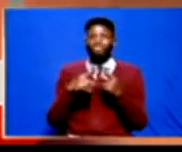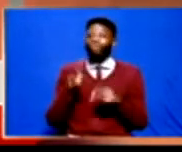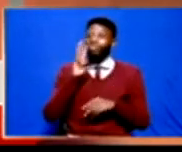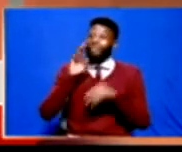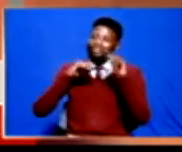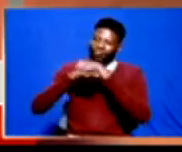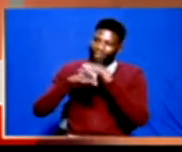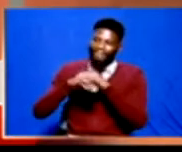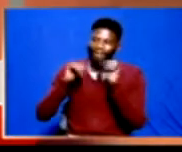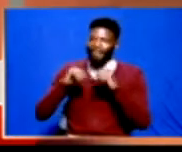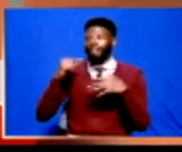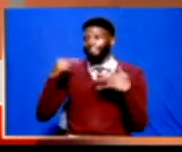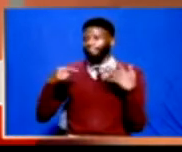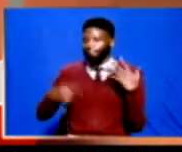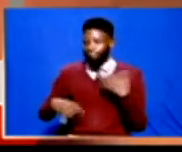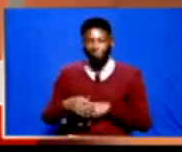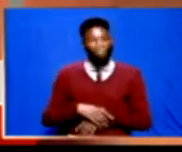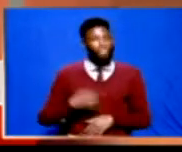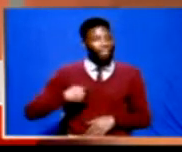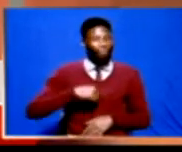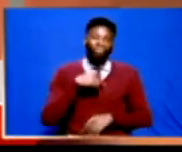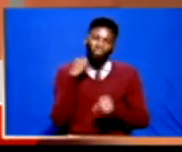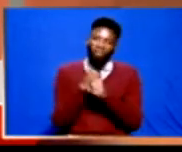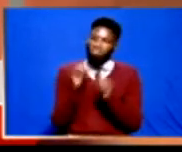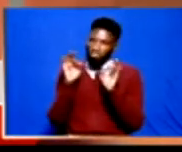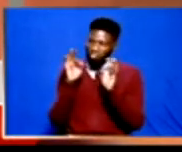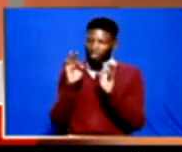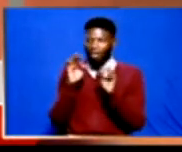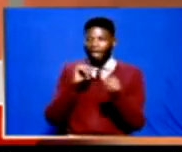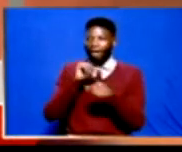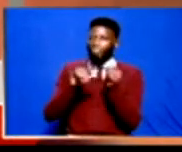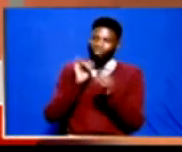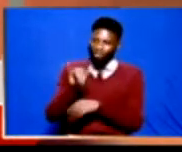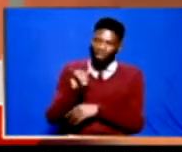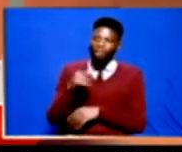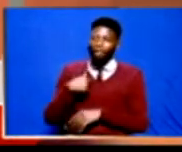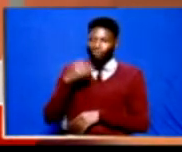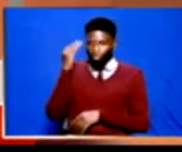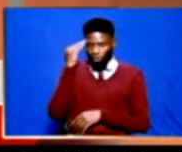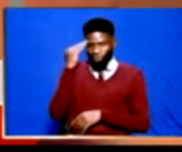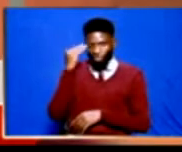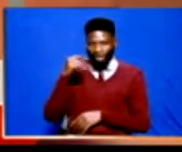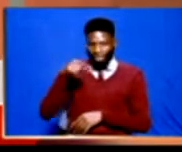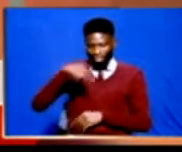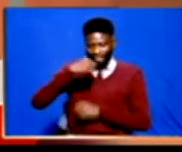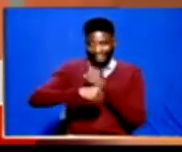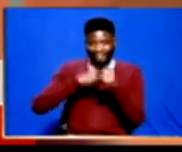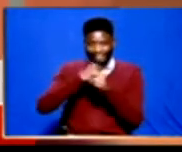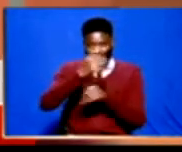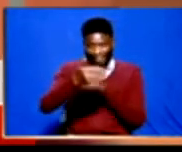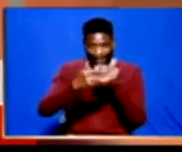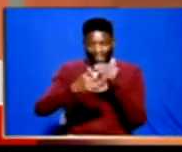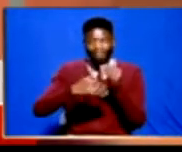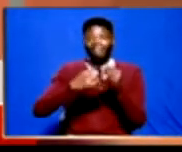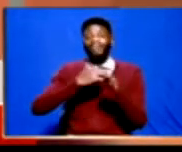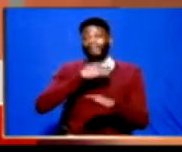that. And we've done quite a good job on that. I know towards the end of this year, Tala will be making a final